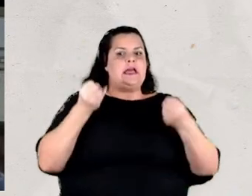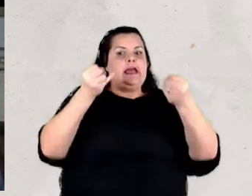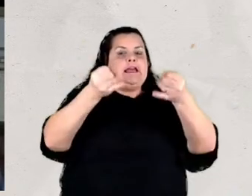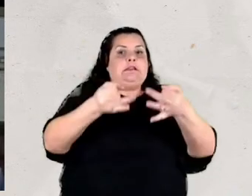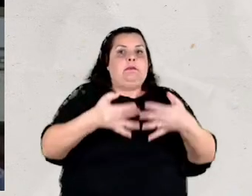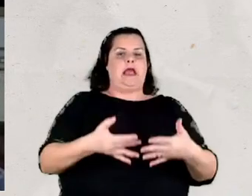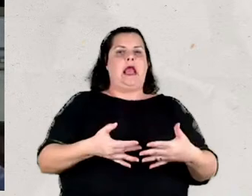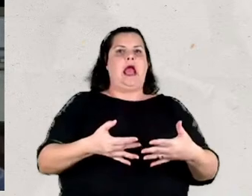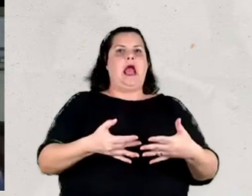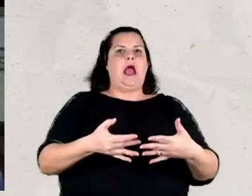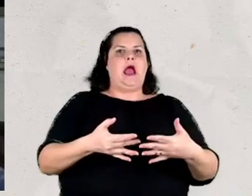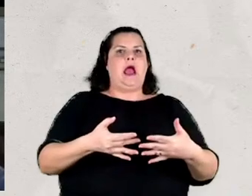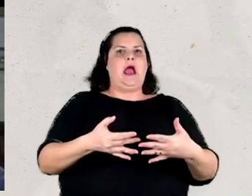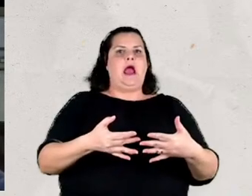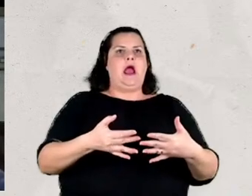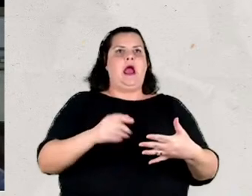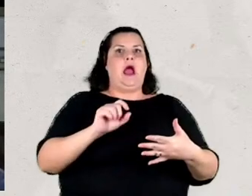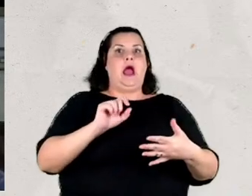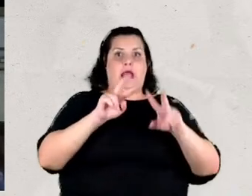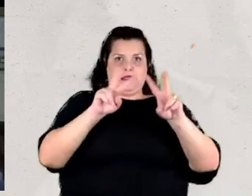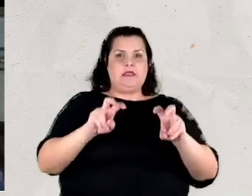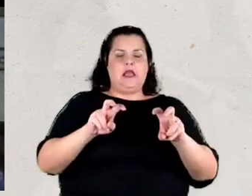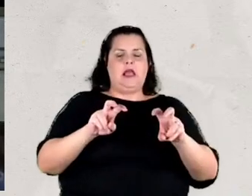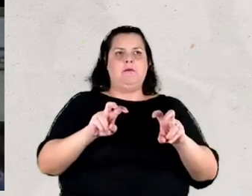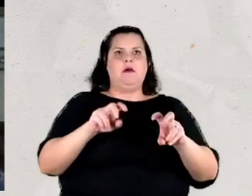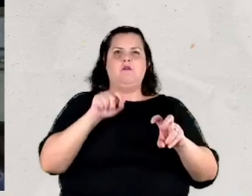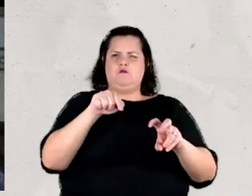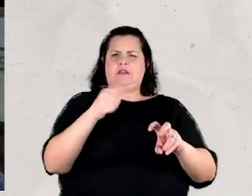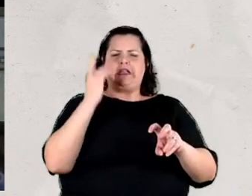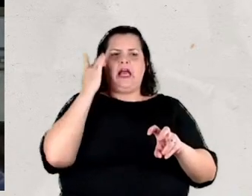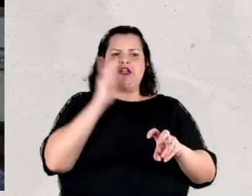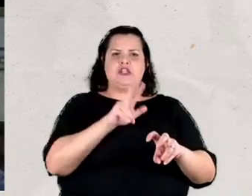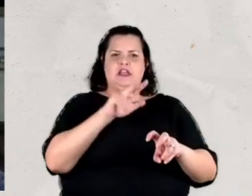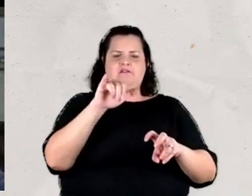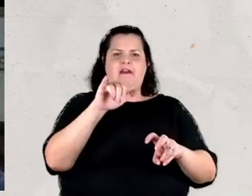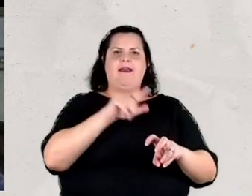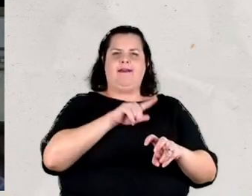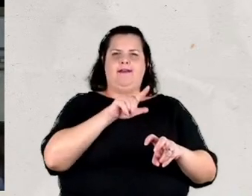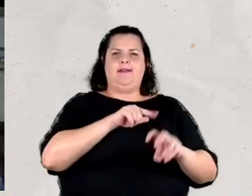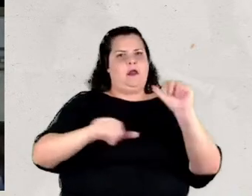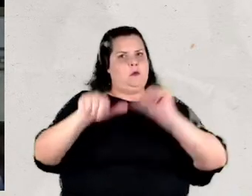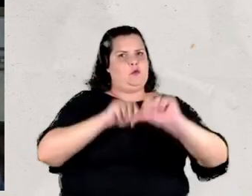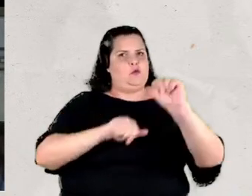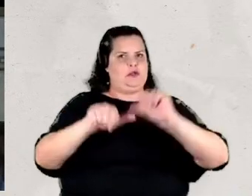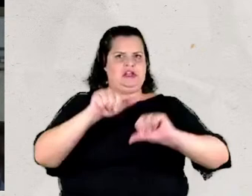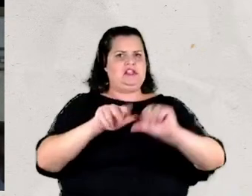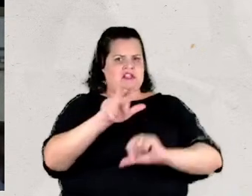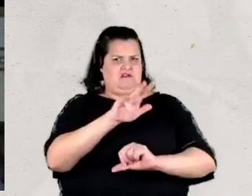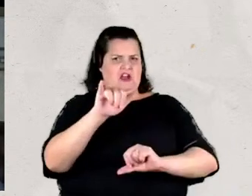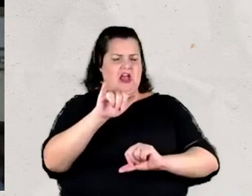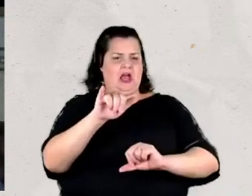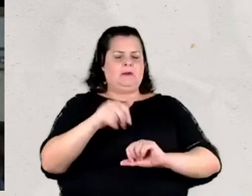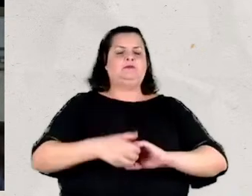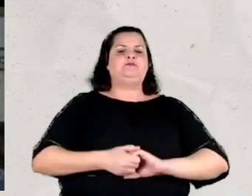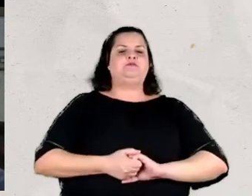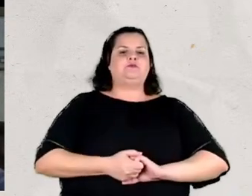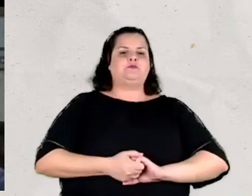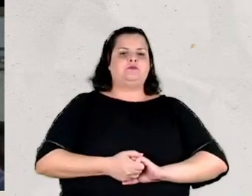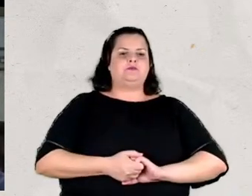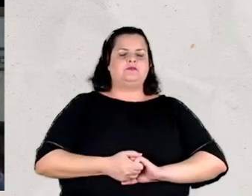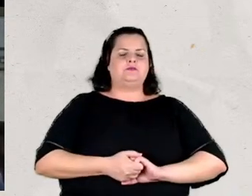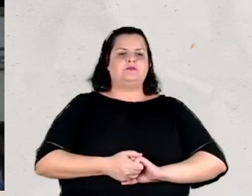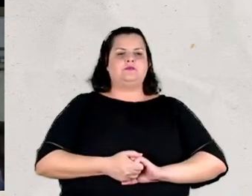interesting. Amos Oz, the late Israeli novelist, once said that the problem between Israelis